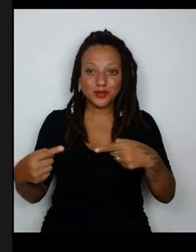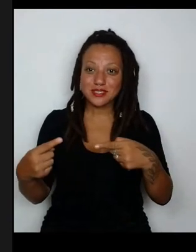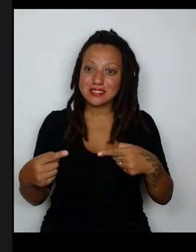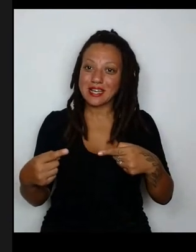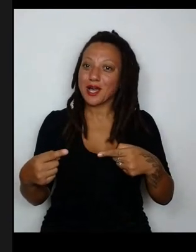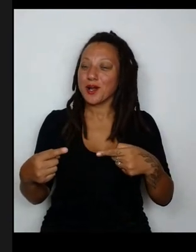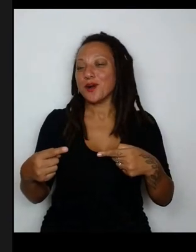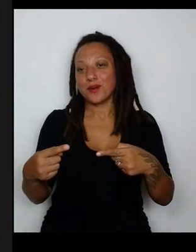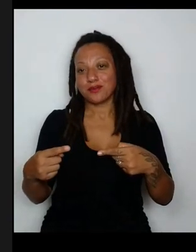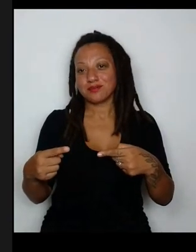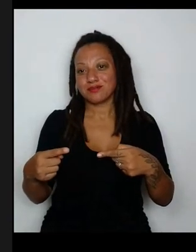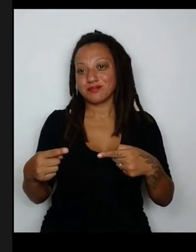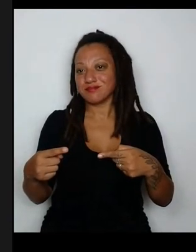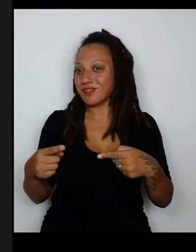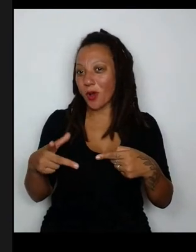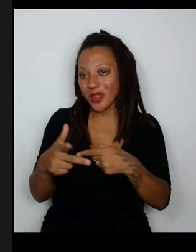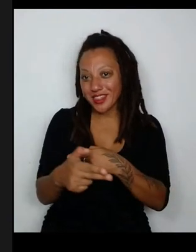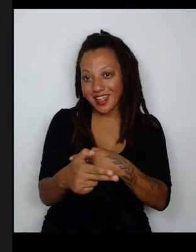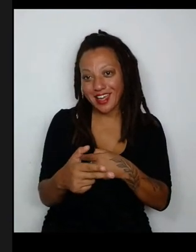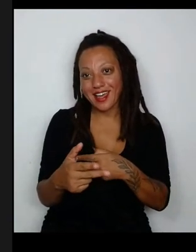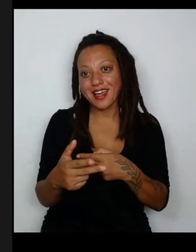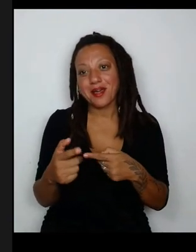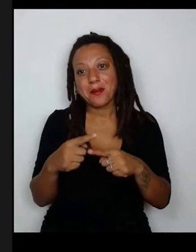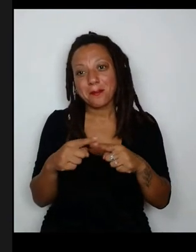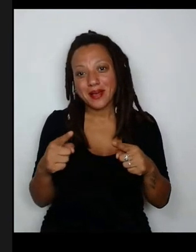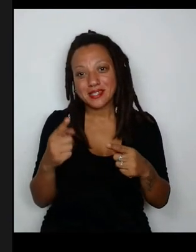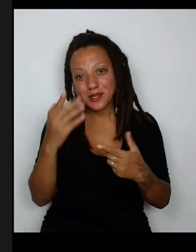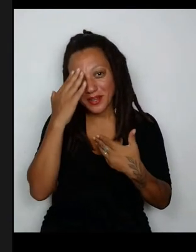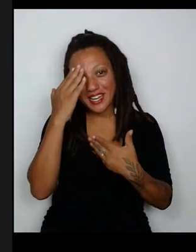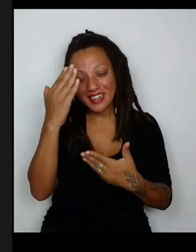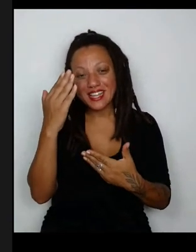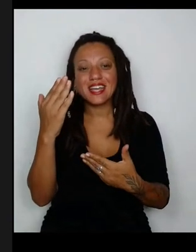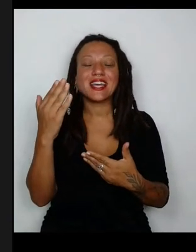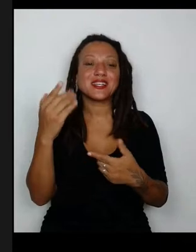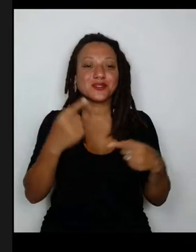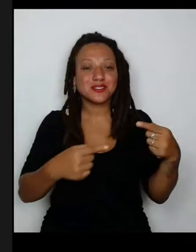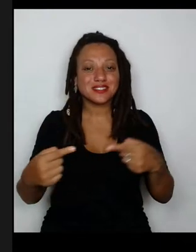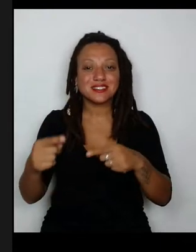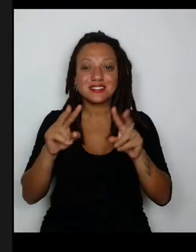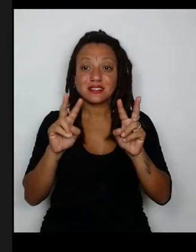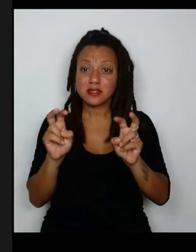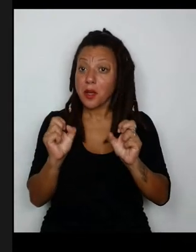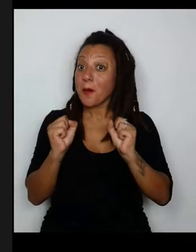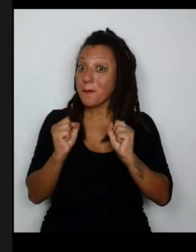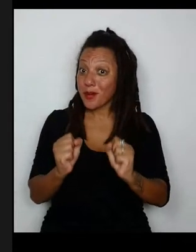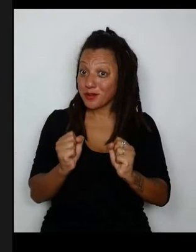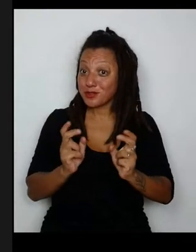is now ending but i would like to thank you all for your presentations and contributions